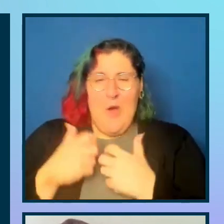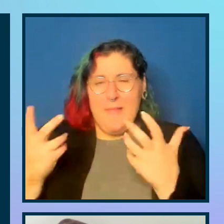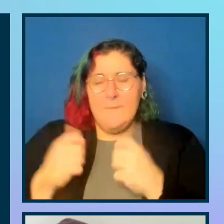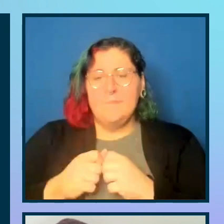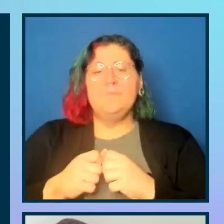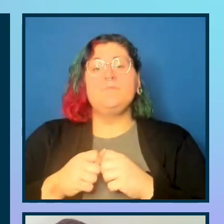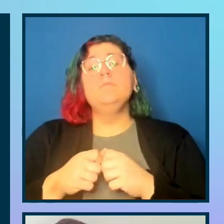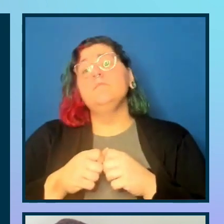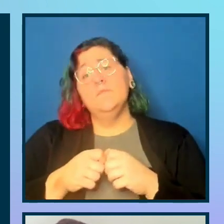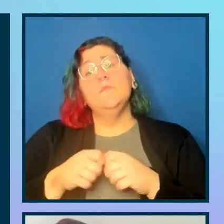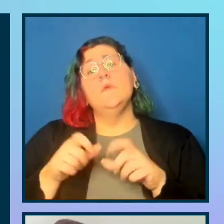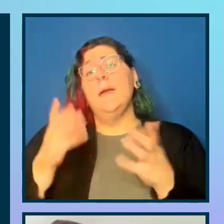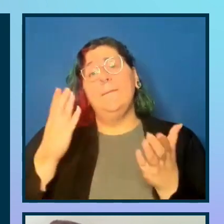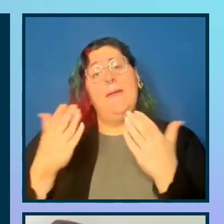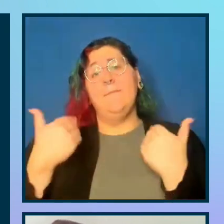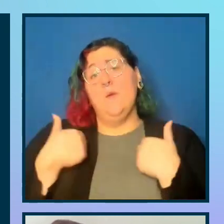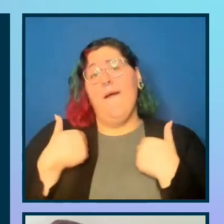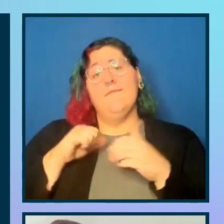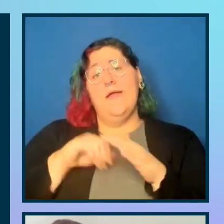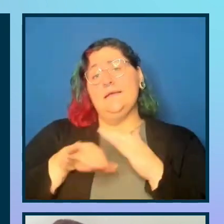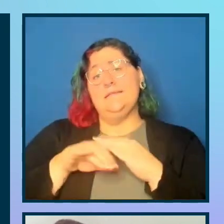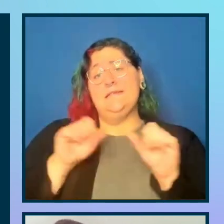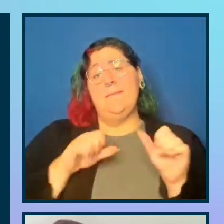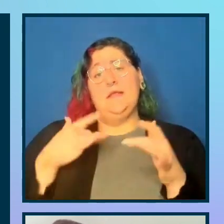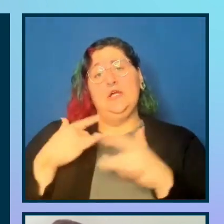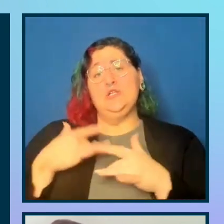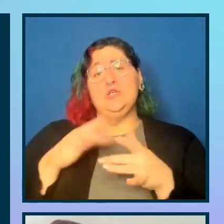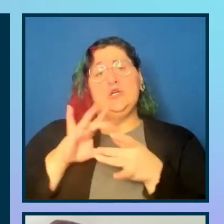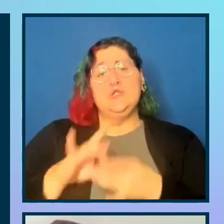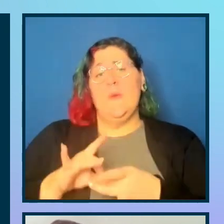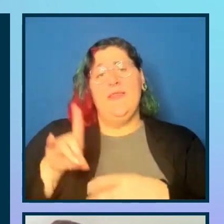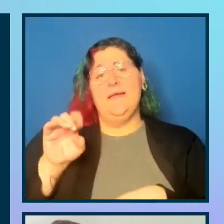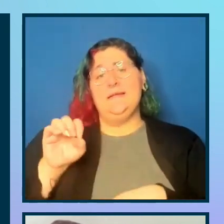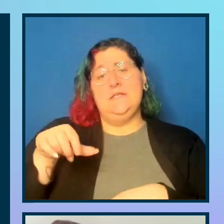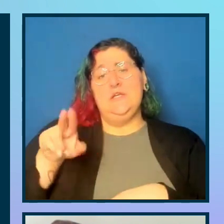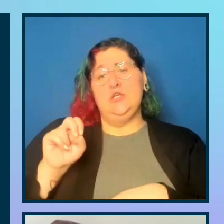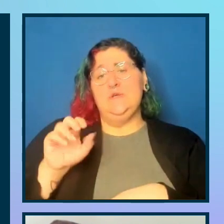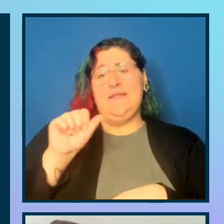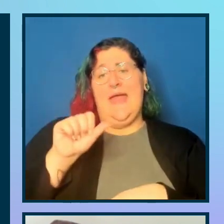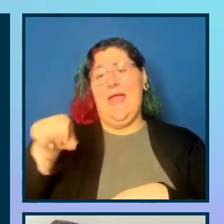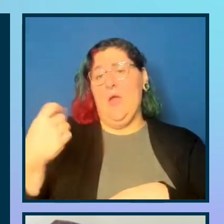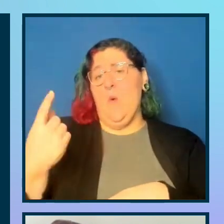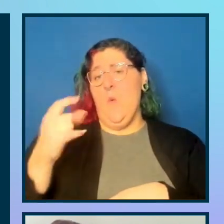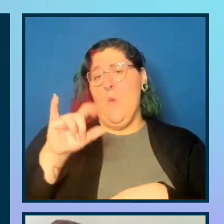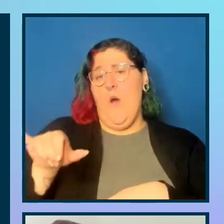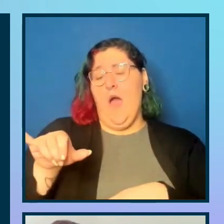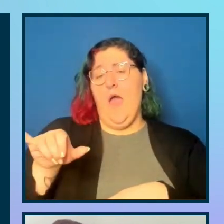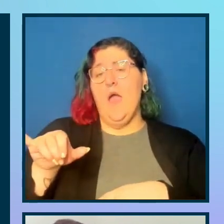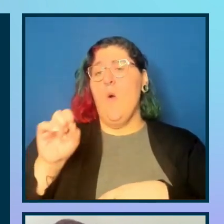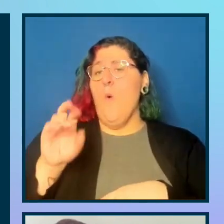from DQ's A11Y tools or the Axe toolset tools that we mentioned earlier, you